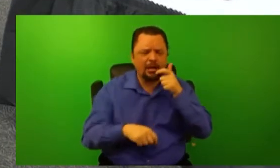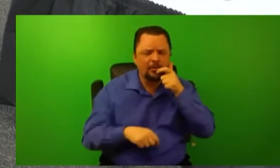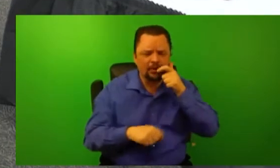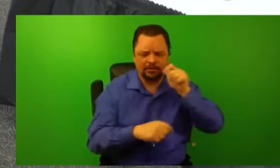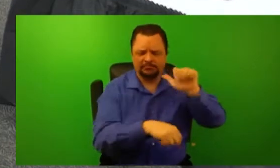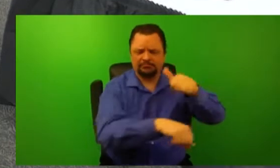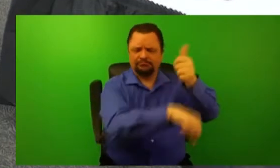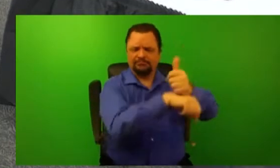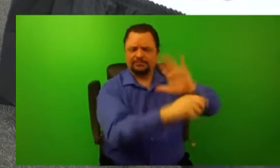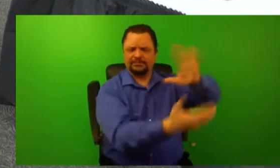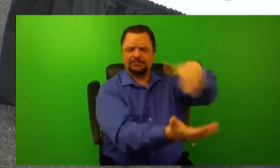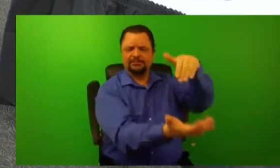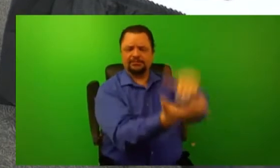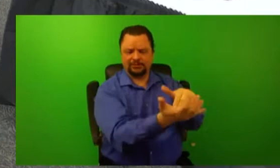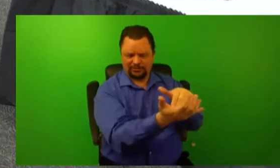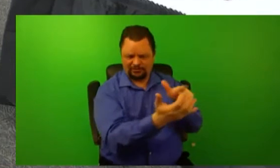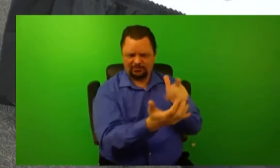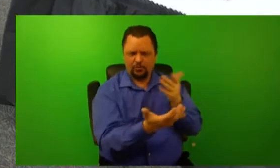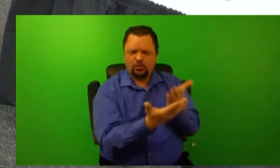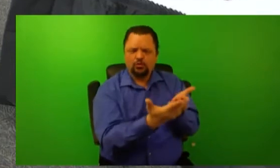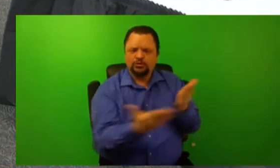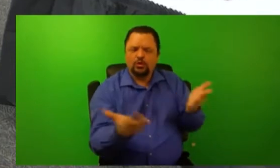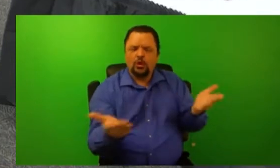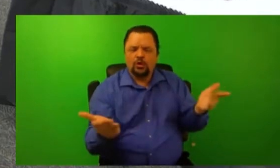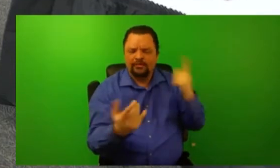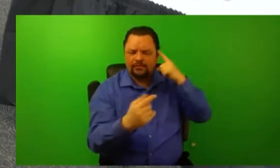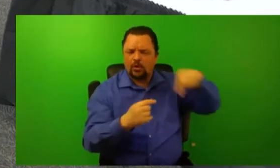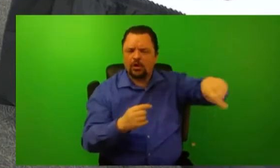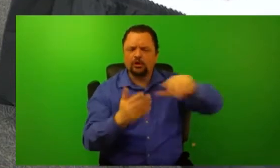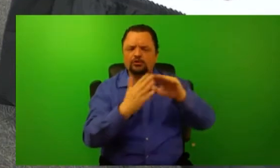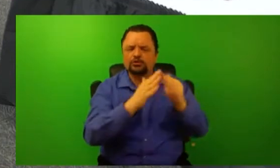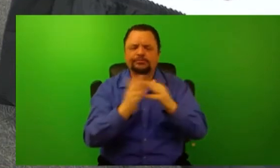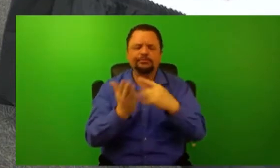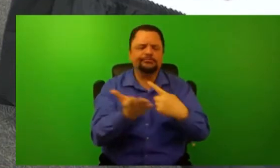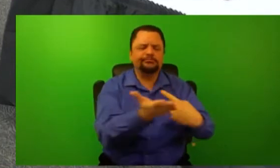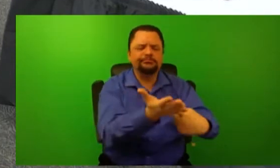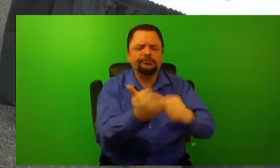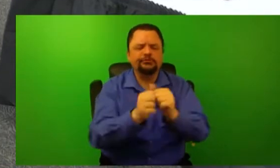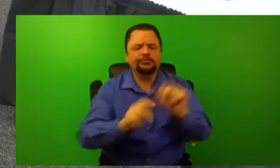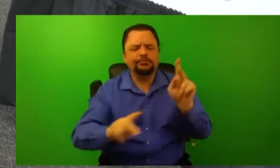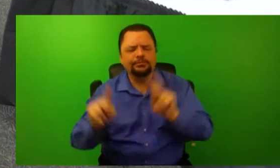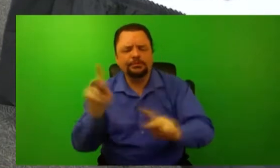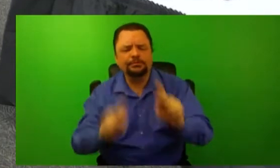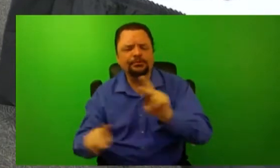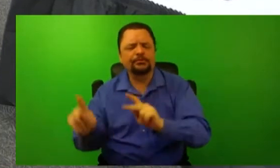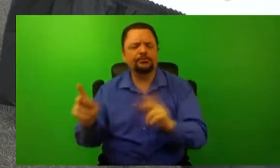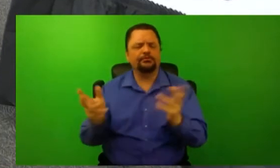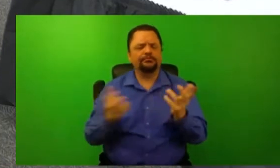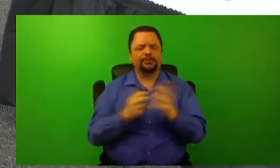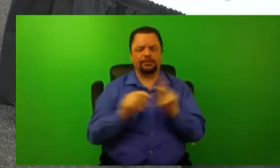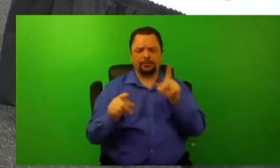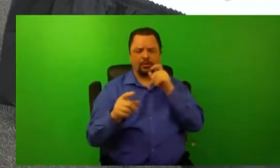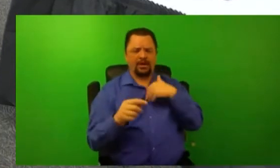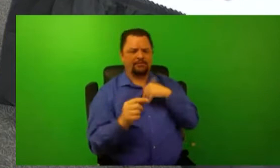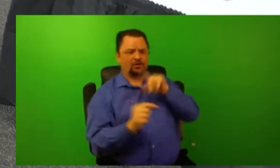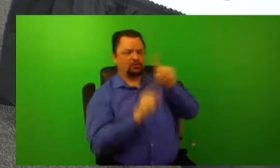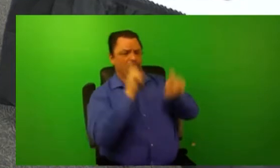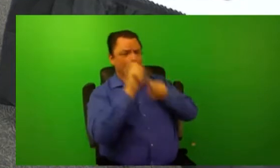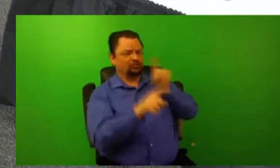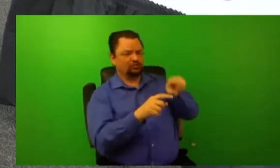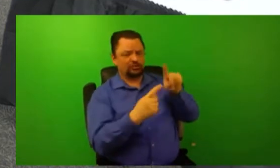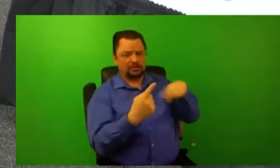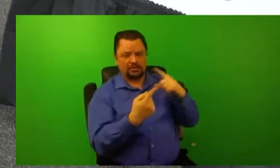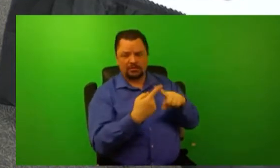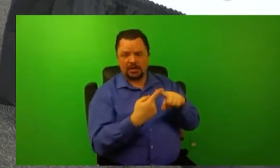for the community and talk to individuals in our community who had questions about whether or not they were eligible and where they